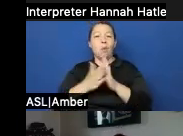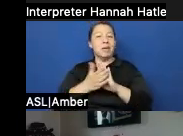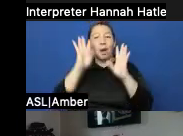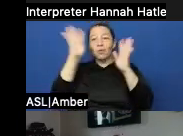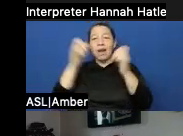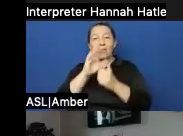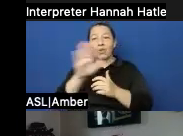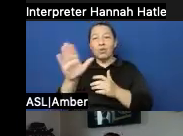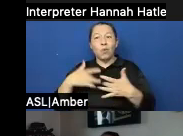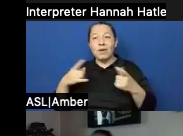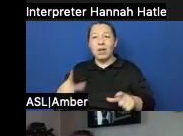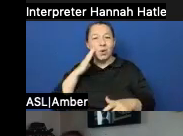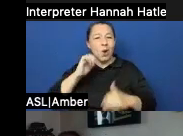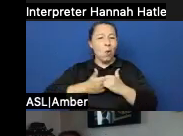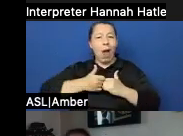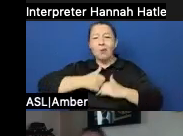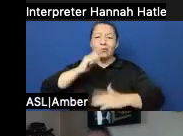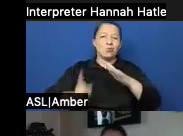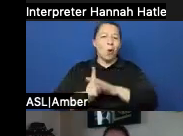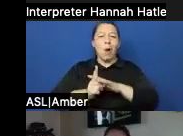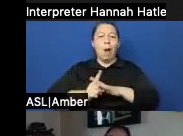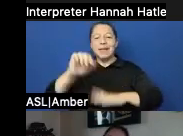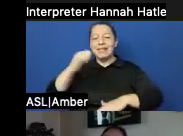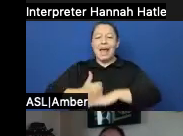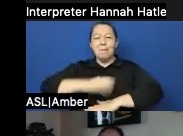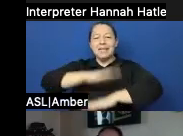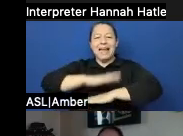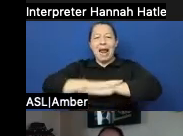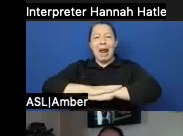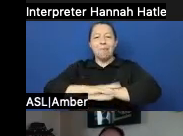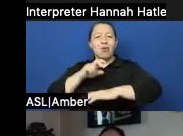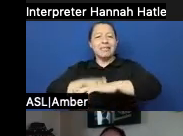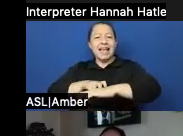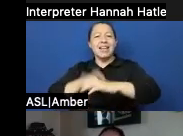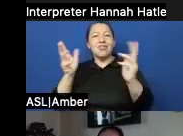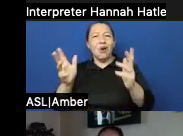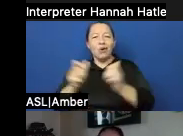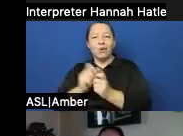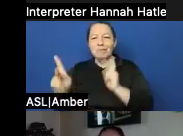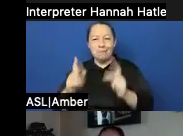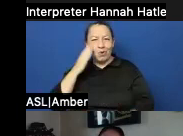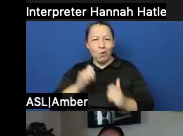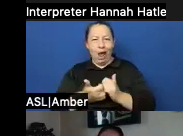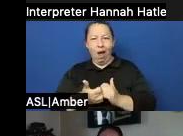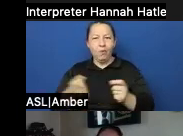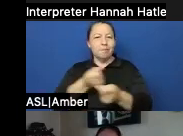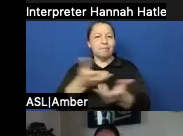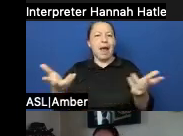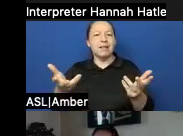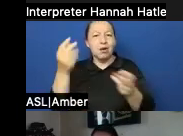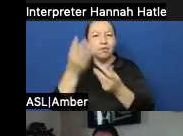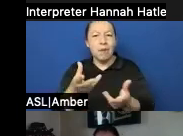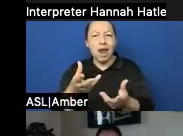to table, we know how to bend. We've got this, right? So maybe weave in materials when you're doing a tabling event